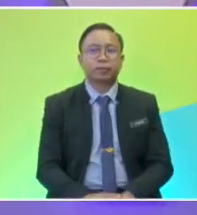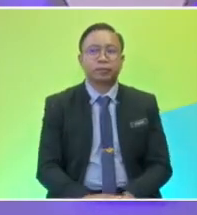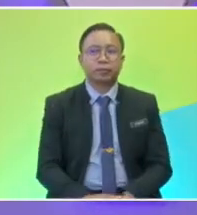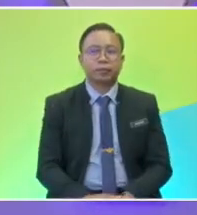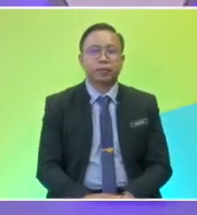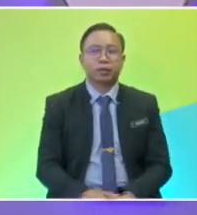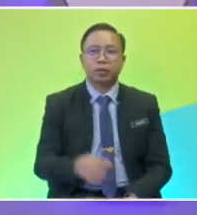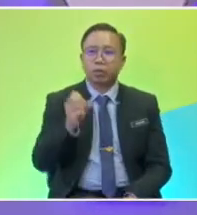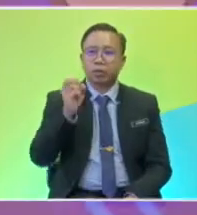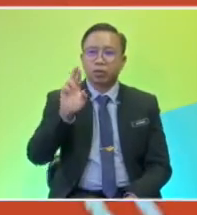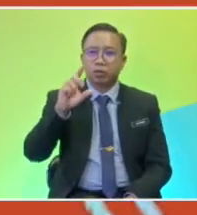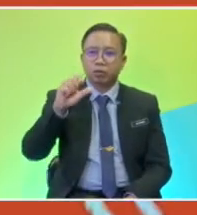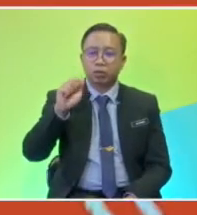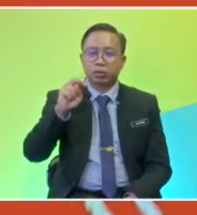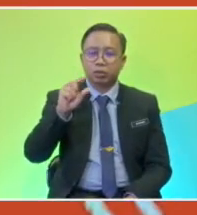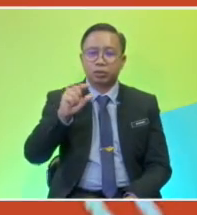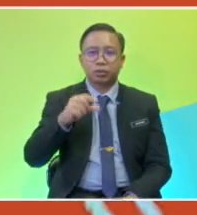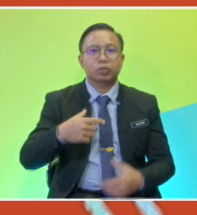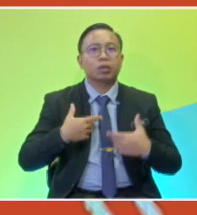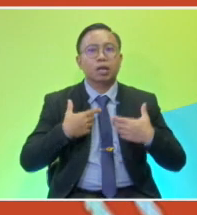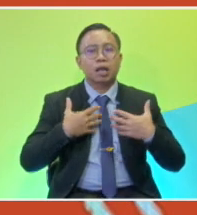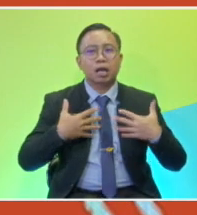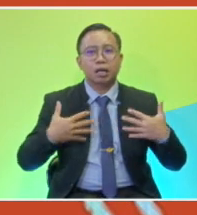Organs. Lungs. Here got lungs, right.